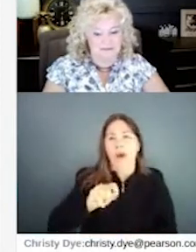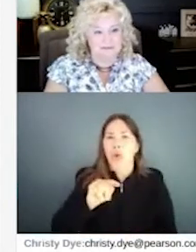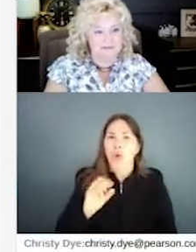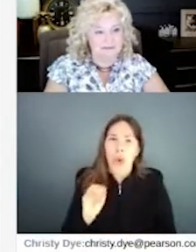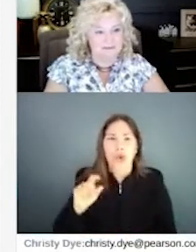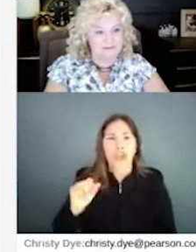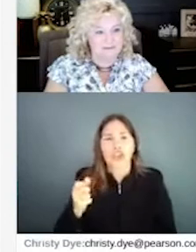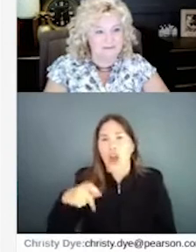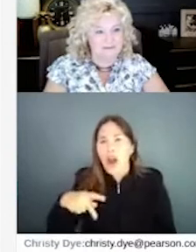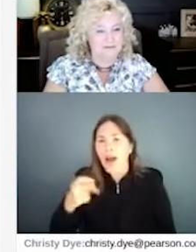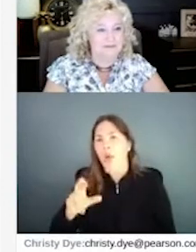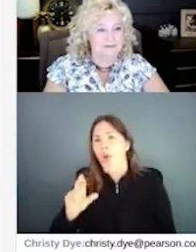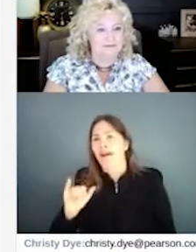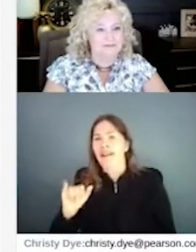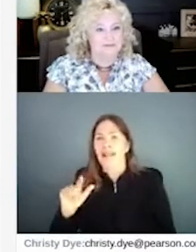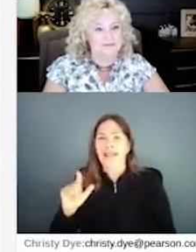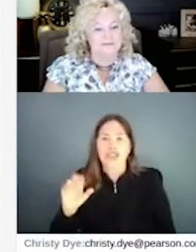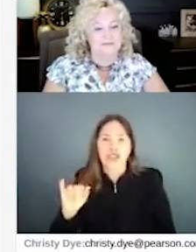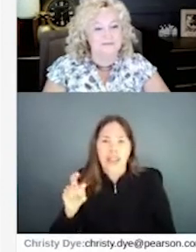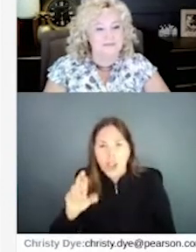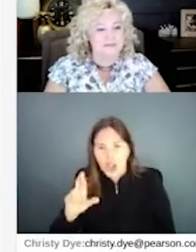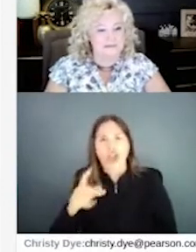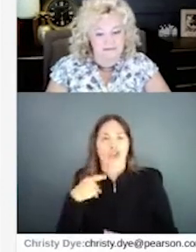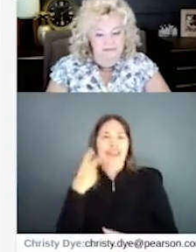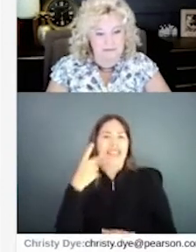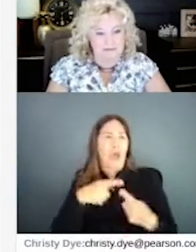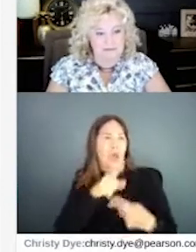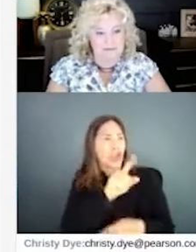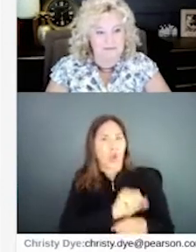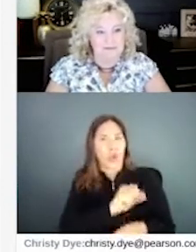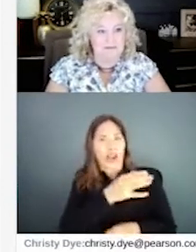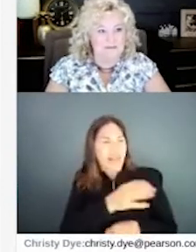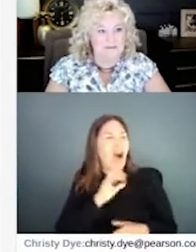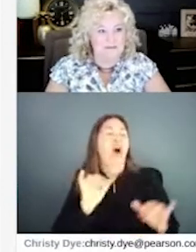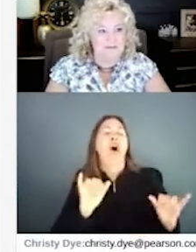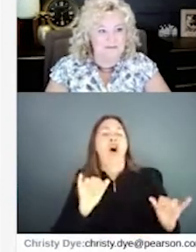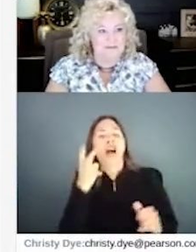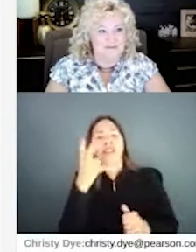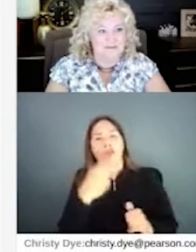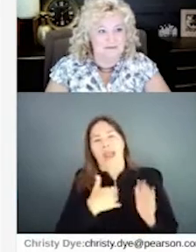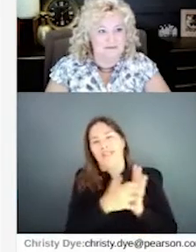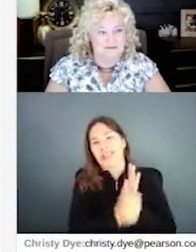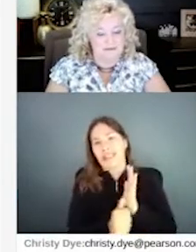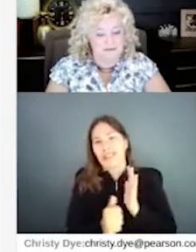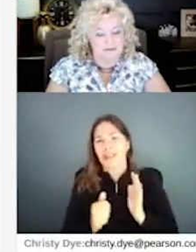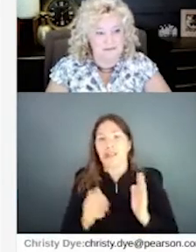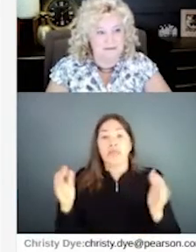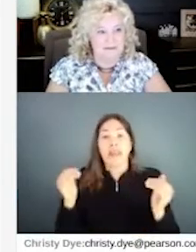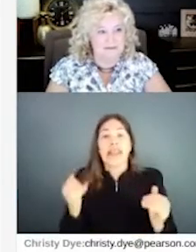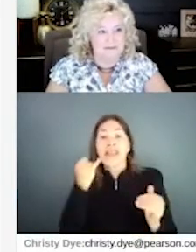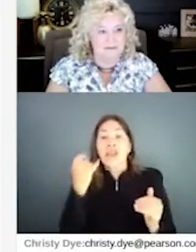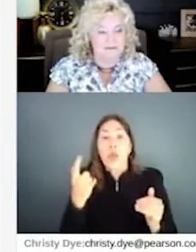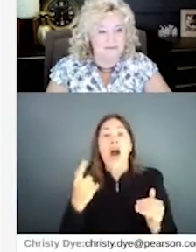Illustrator, when they go out to the job market, people see, oh yeah, they really do have the skills. So that's kind of what it's all about. If you want to dig in